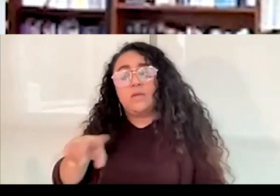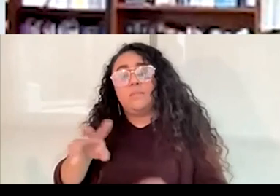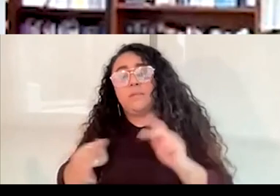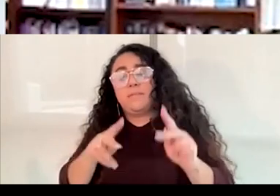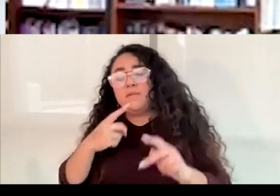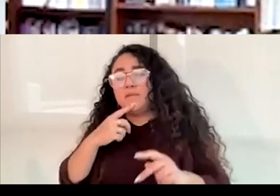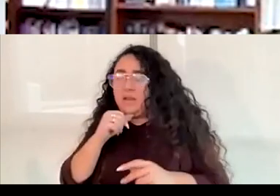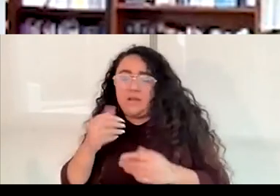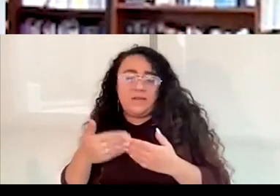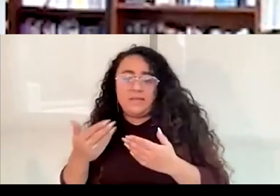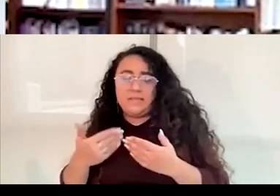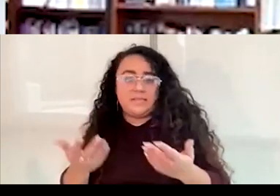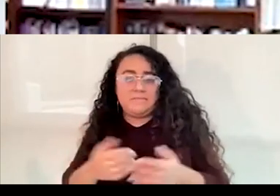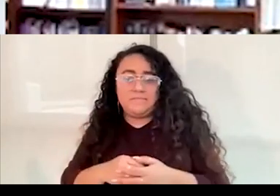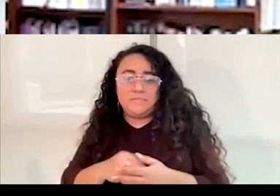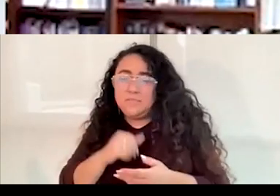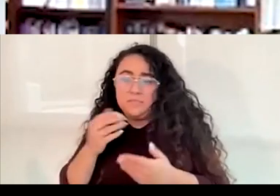easy. And mm-hmm. I think